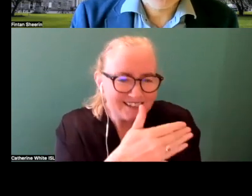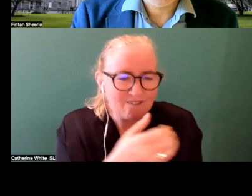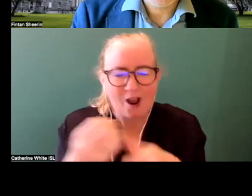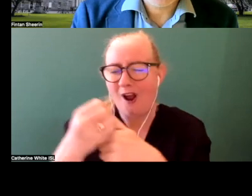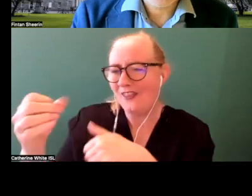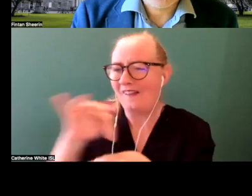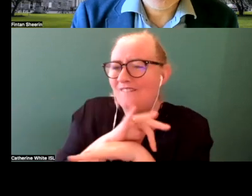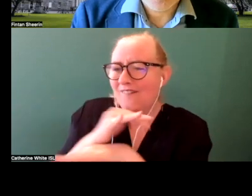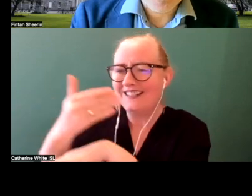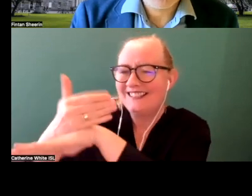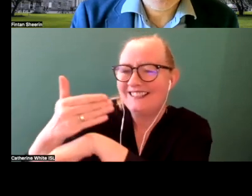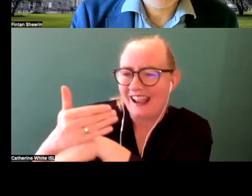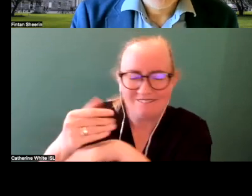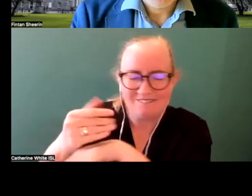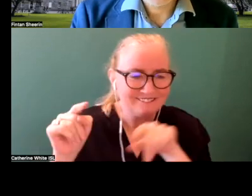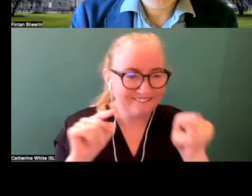staff